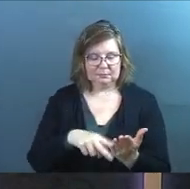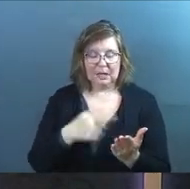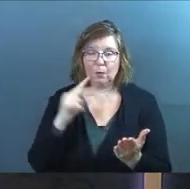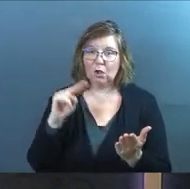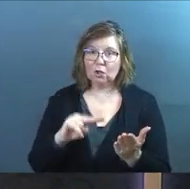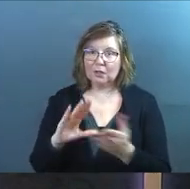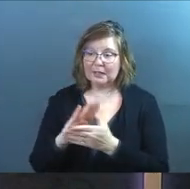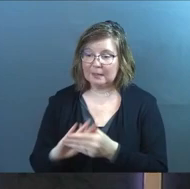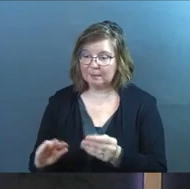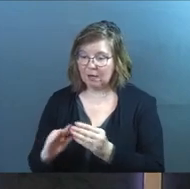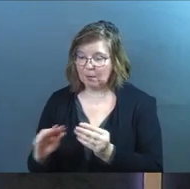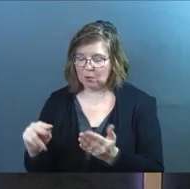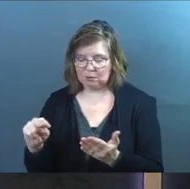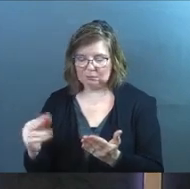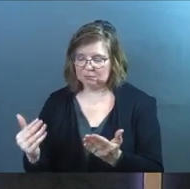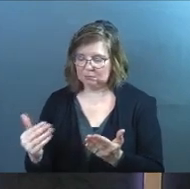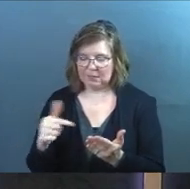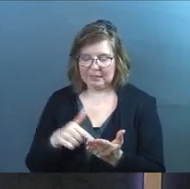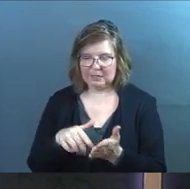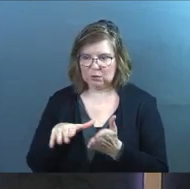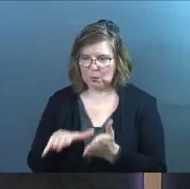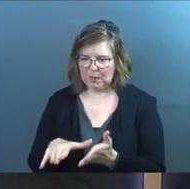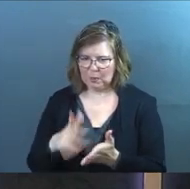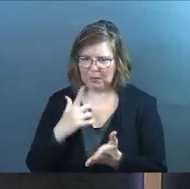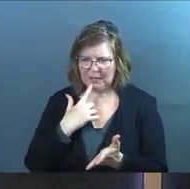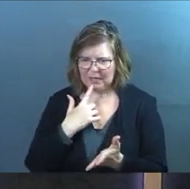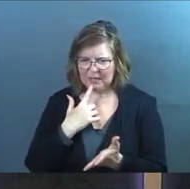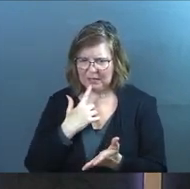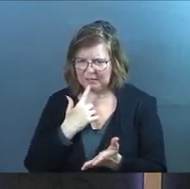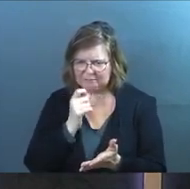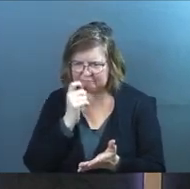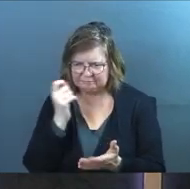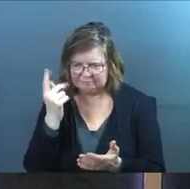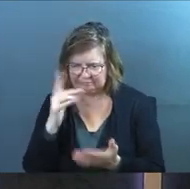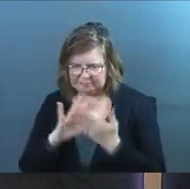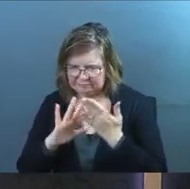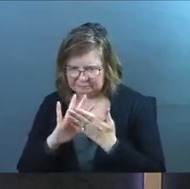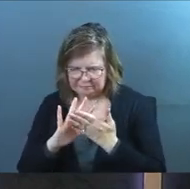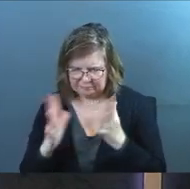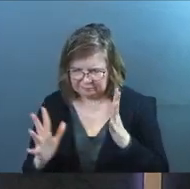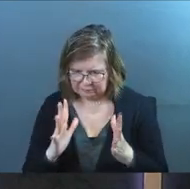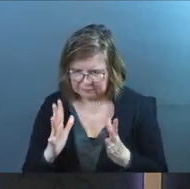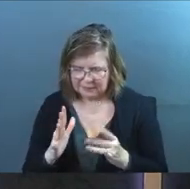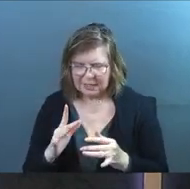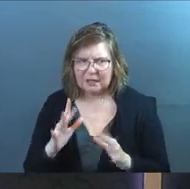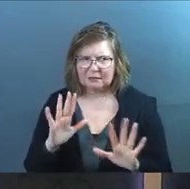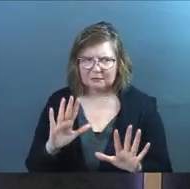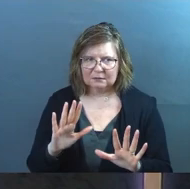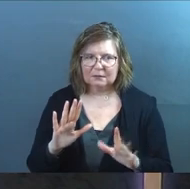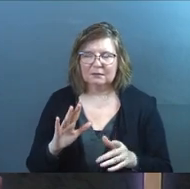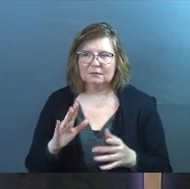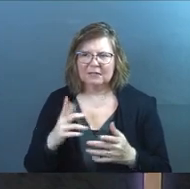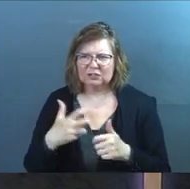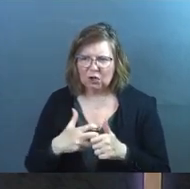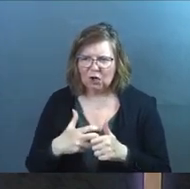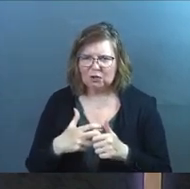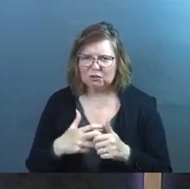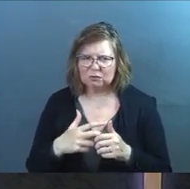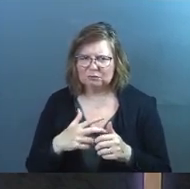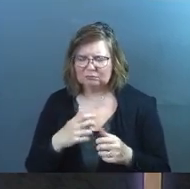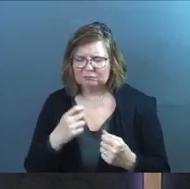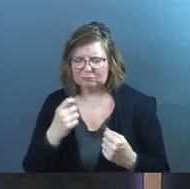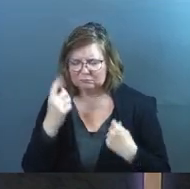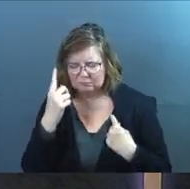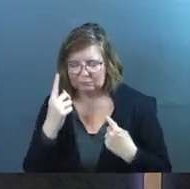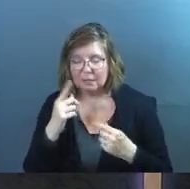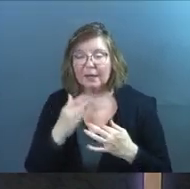and we look at these parables that Jesus teaches, and he's like, this is the way, and we're like, what's the way? You know, at the end, it's like, I heard you, but it's hard to click, and